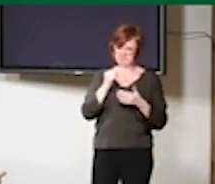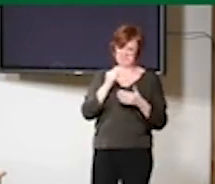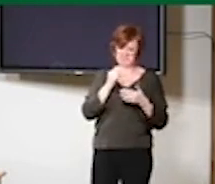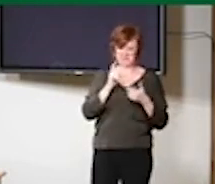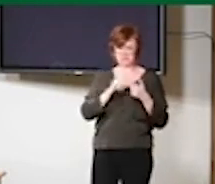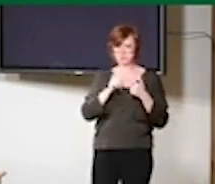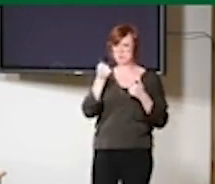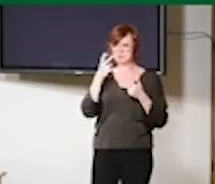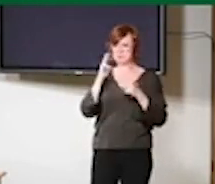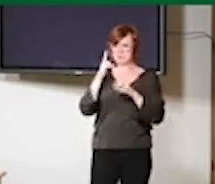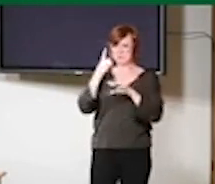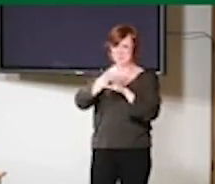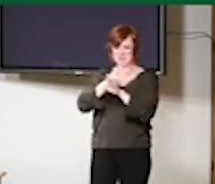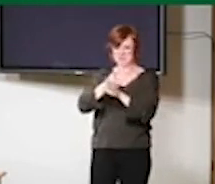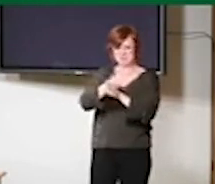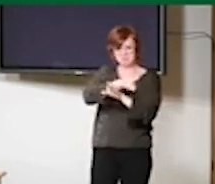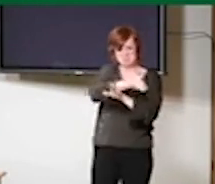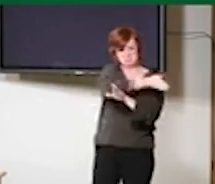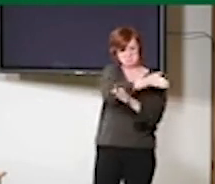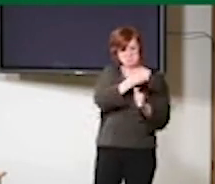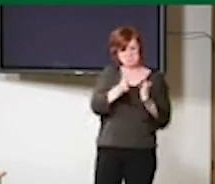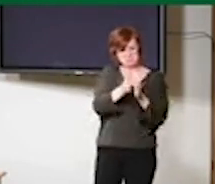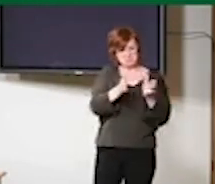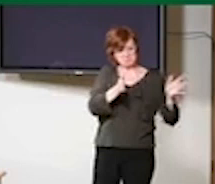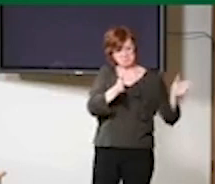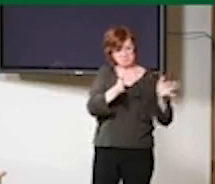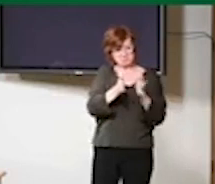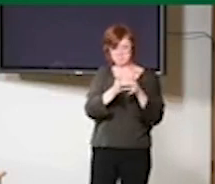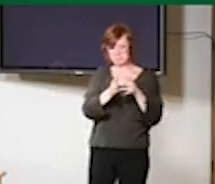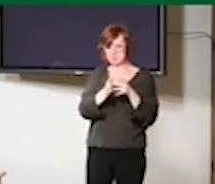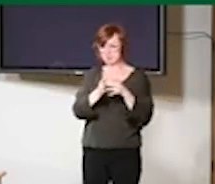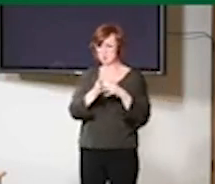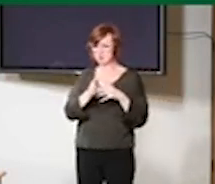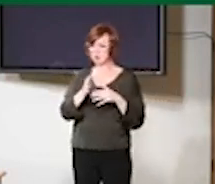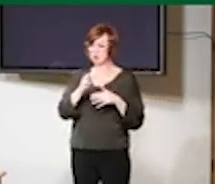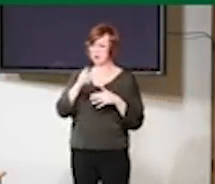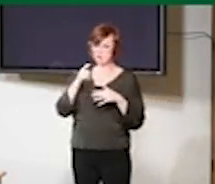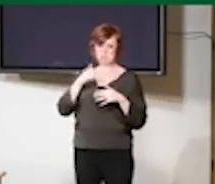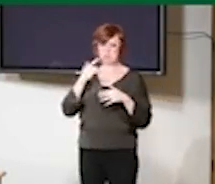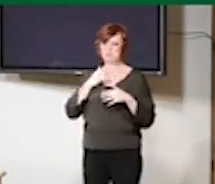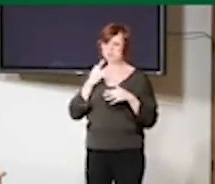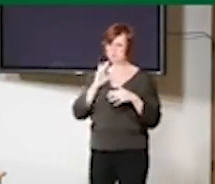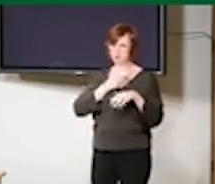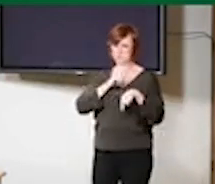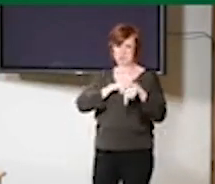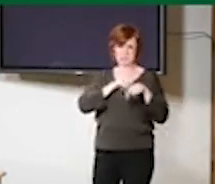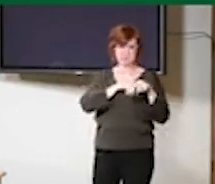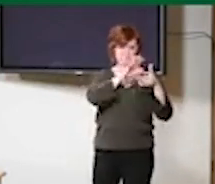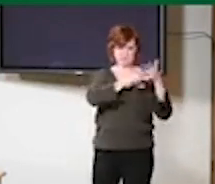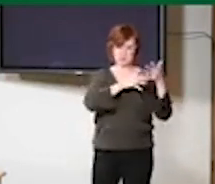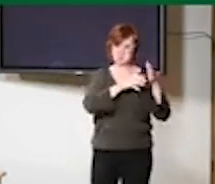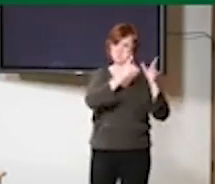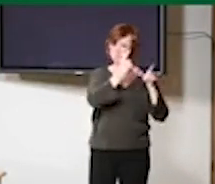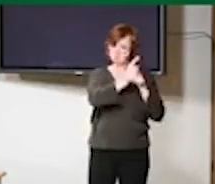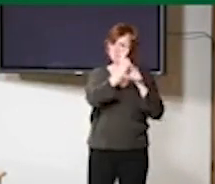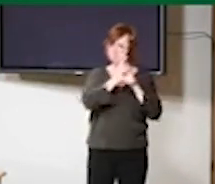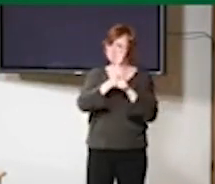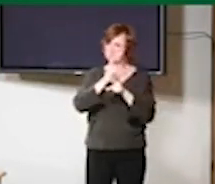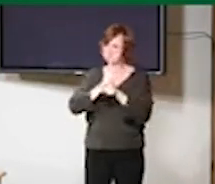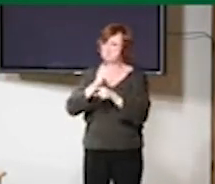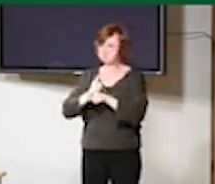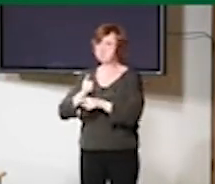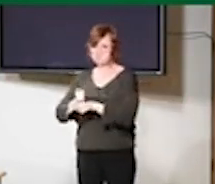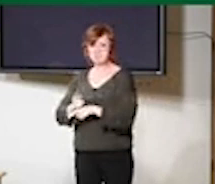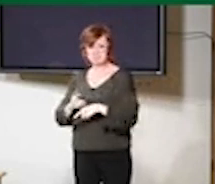present themselves here in the province. So I think it has been appropriate thus far. We may have to do more in the